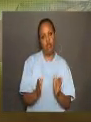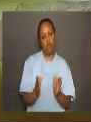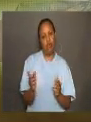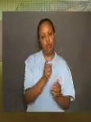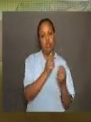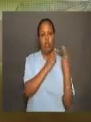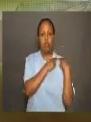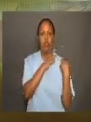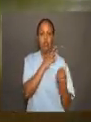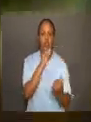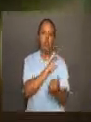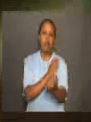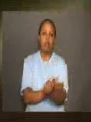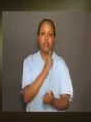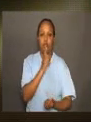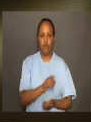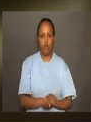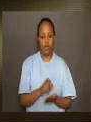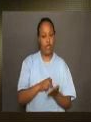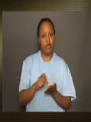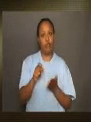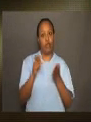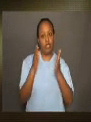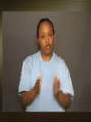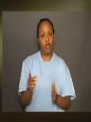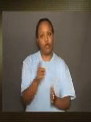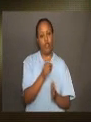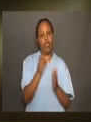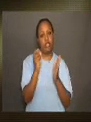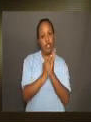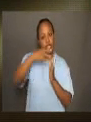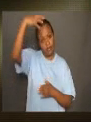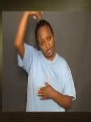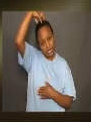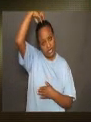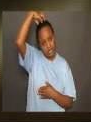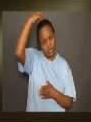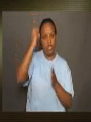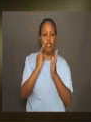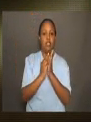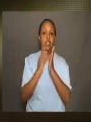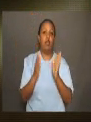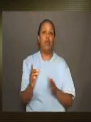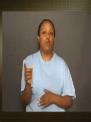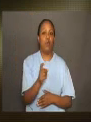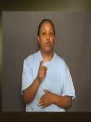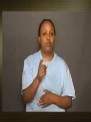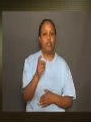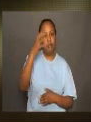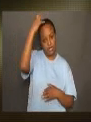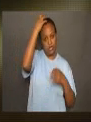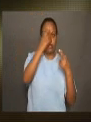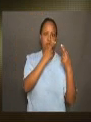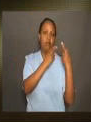power. The democratic Constitution legalizes the government's authority